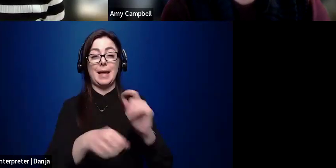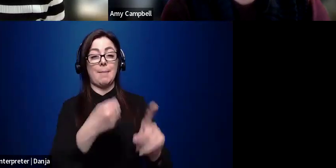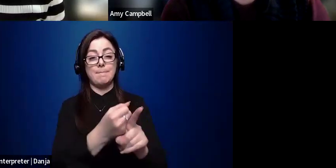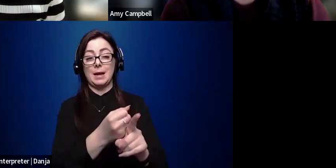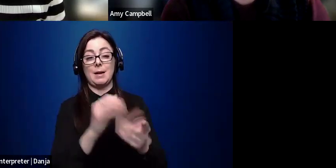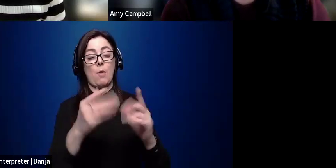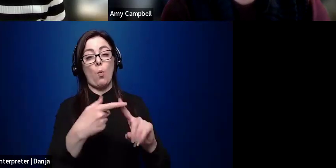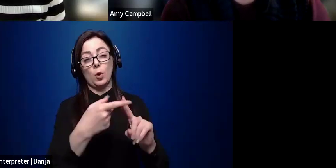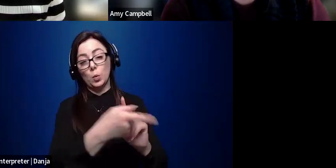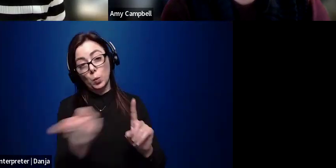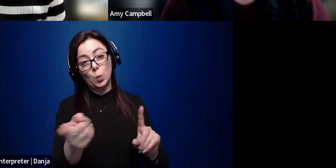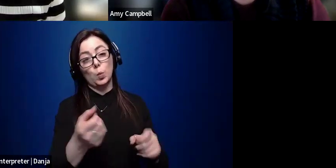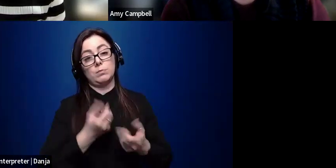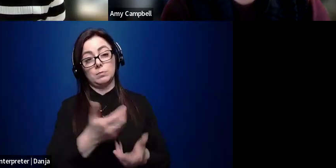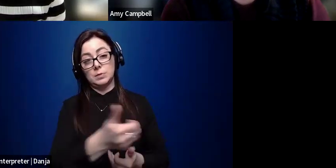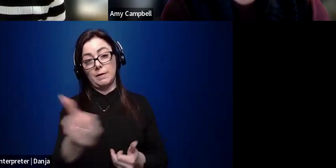So